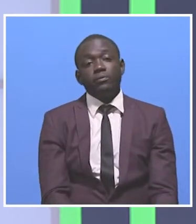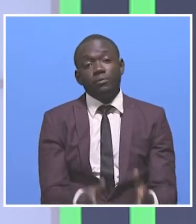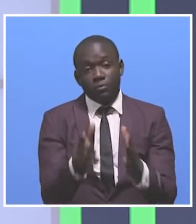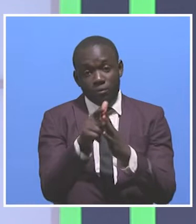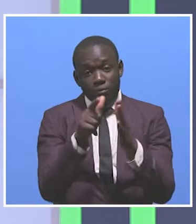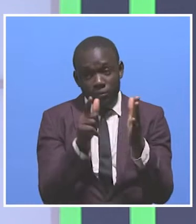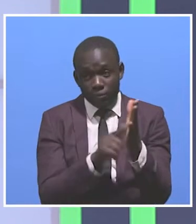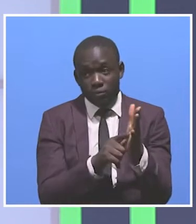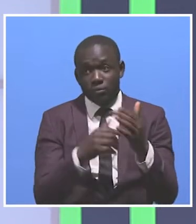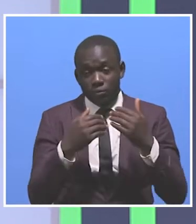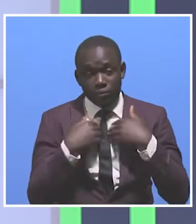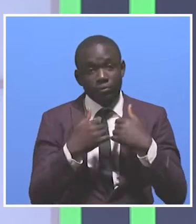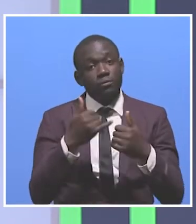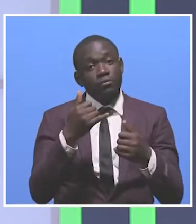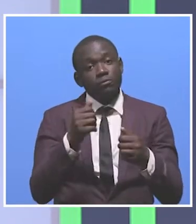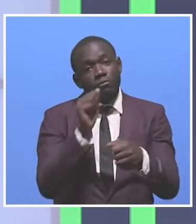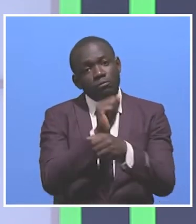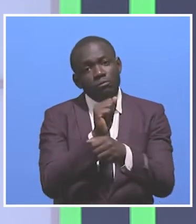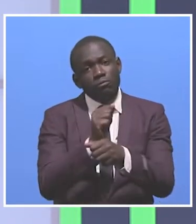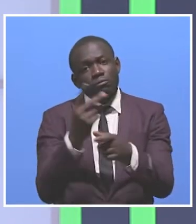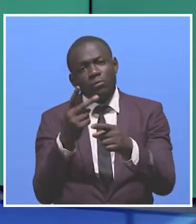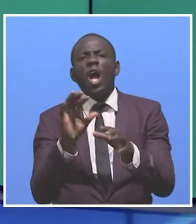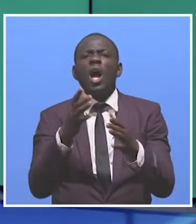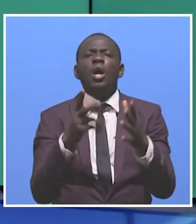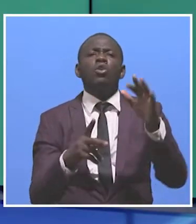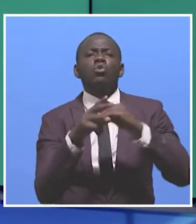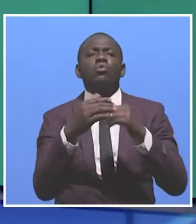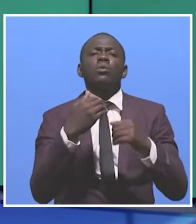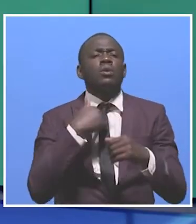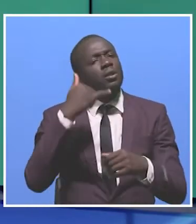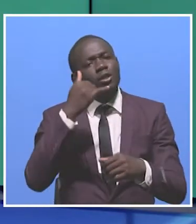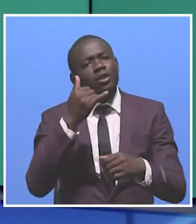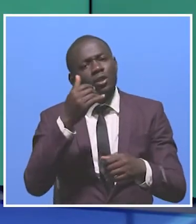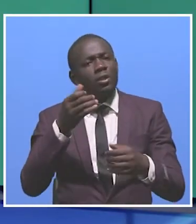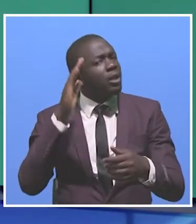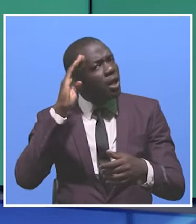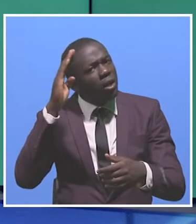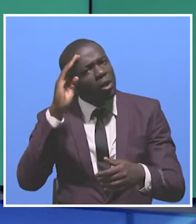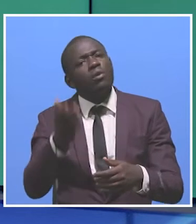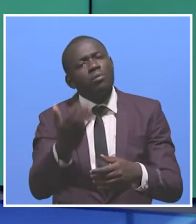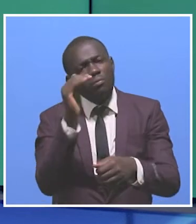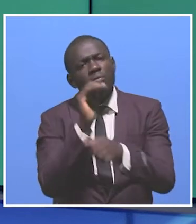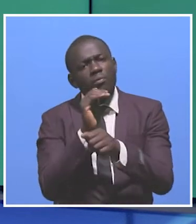a minor to a minor issue. Okay, we have a caller. Hello, you're through to Inside Health.